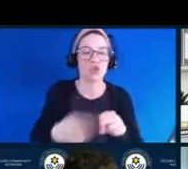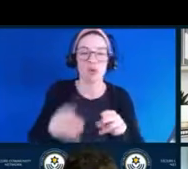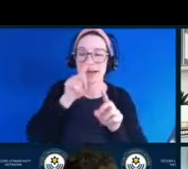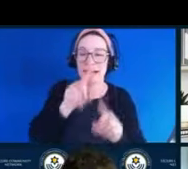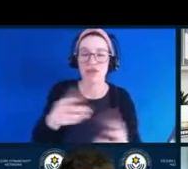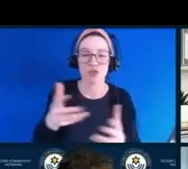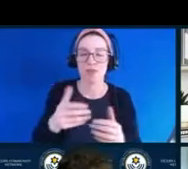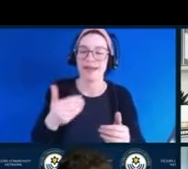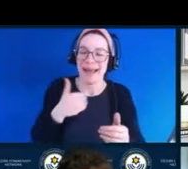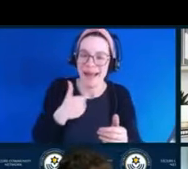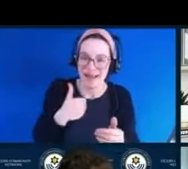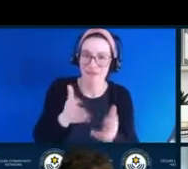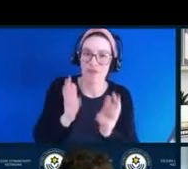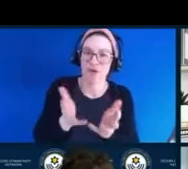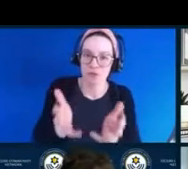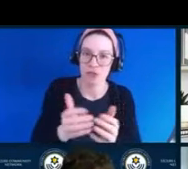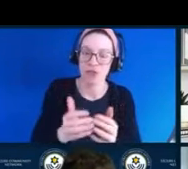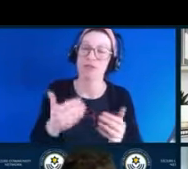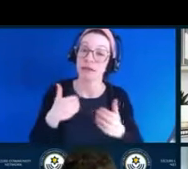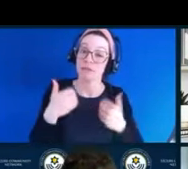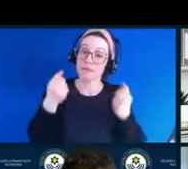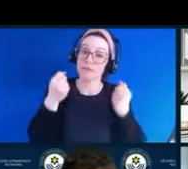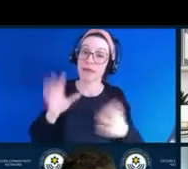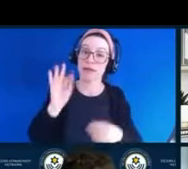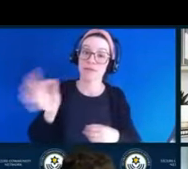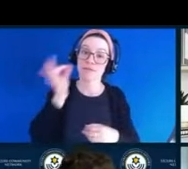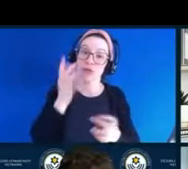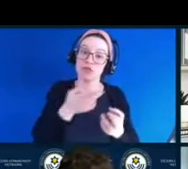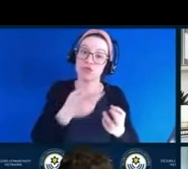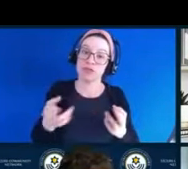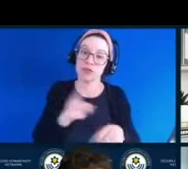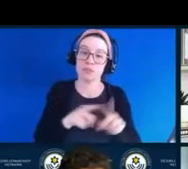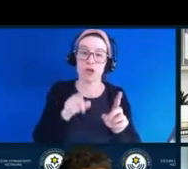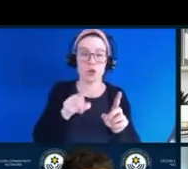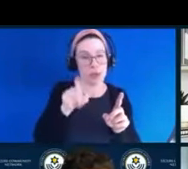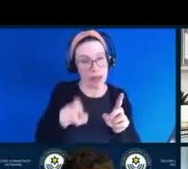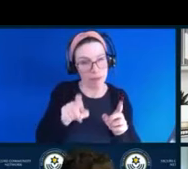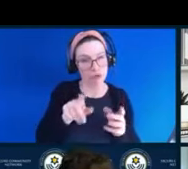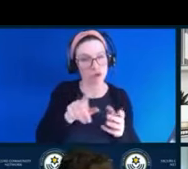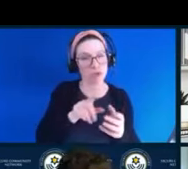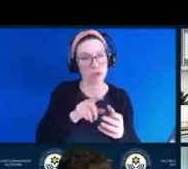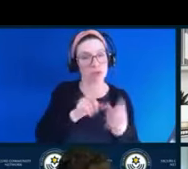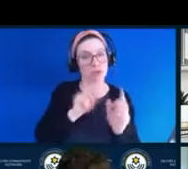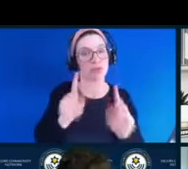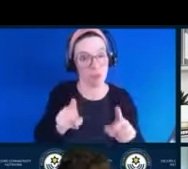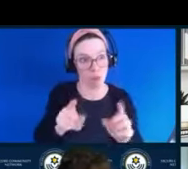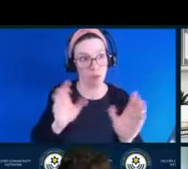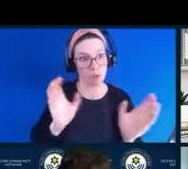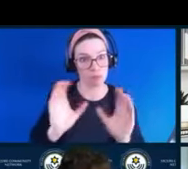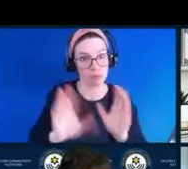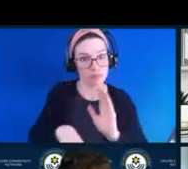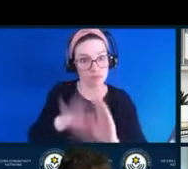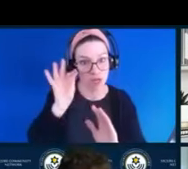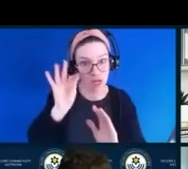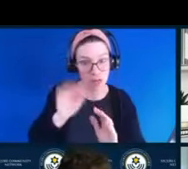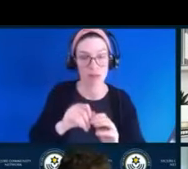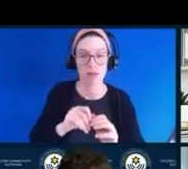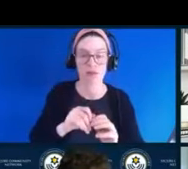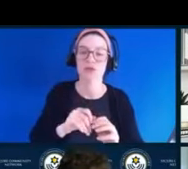but you have to go to them. The easy part is start the conversation locally so you know that you want to look, and